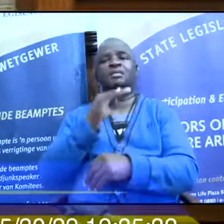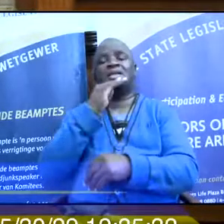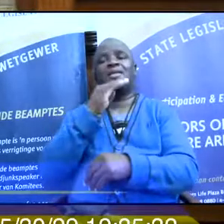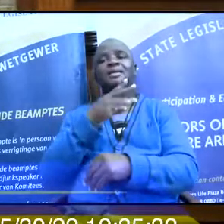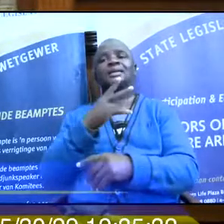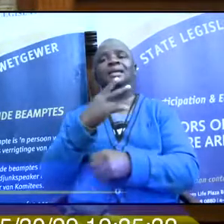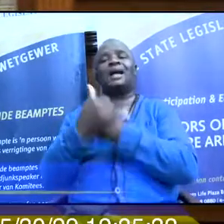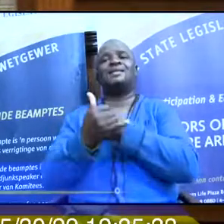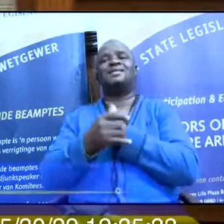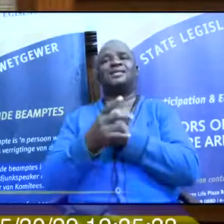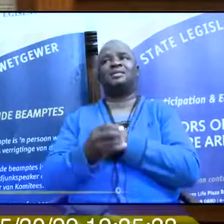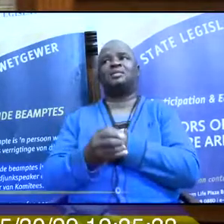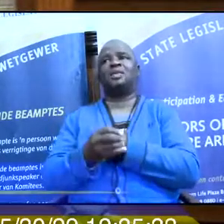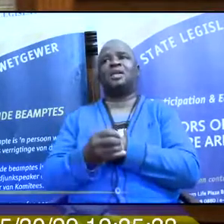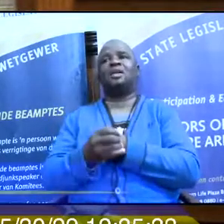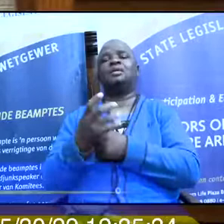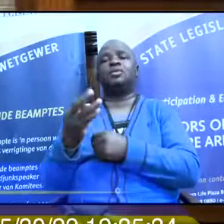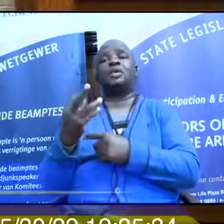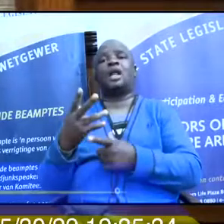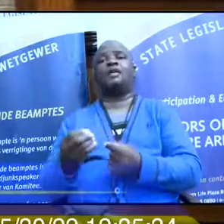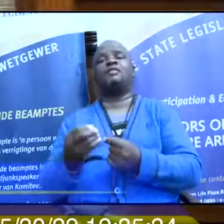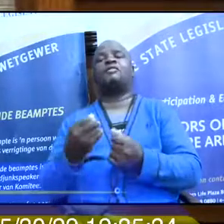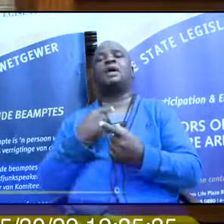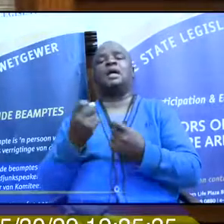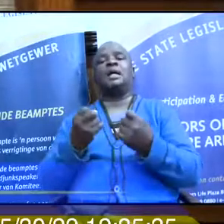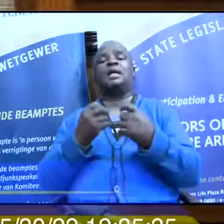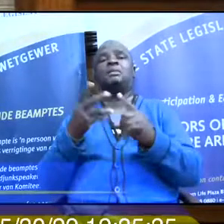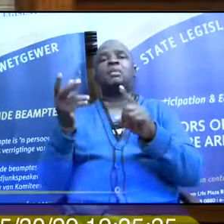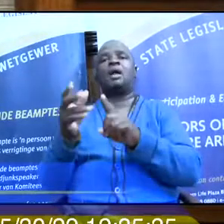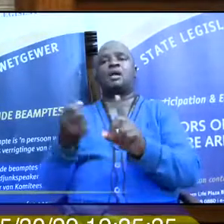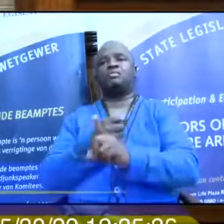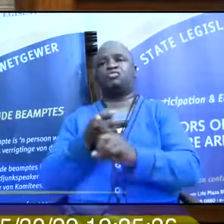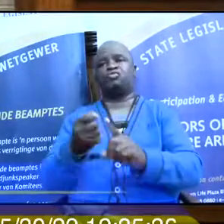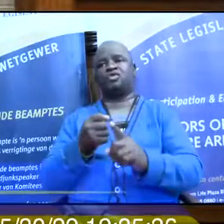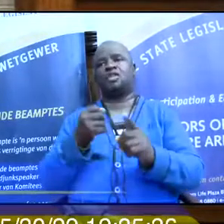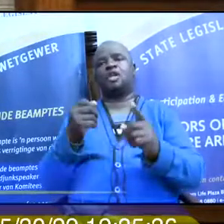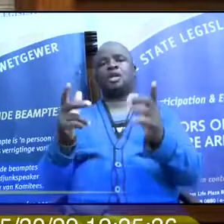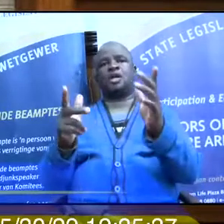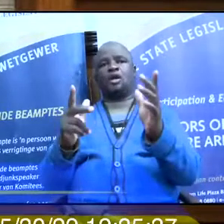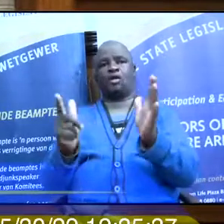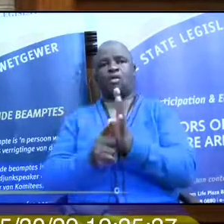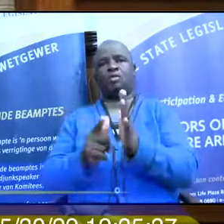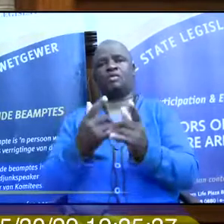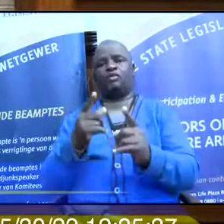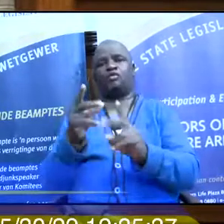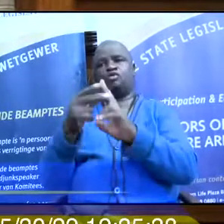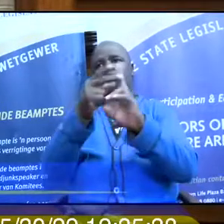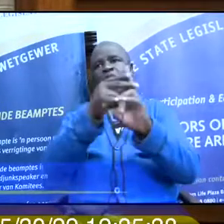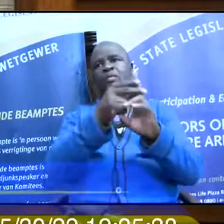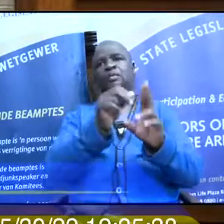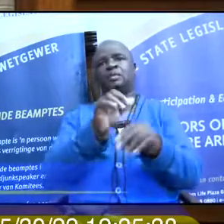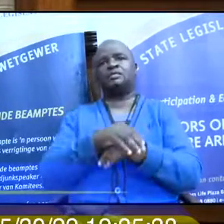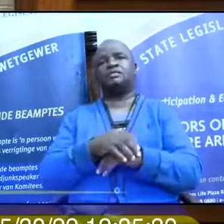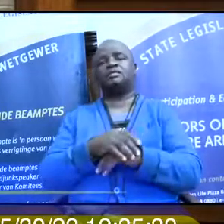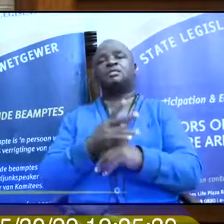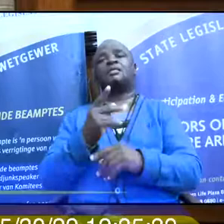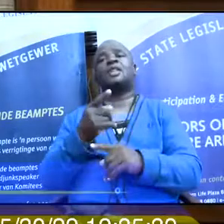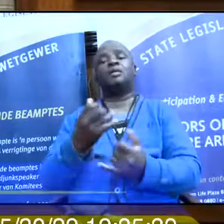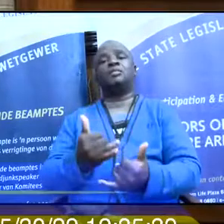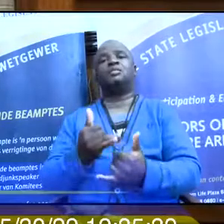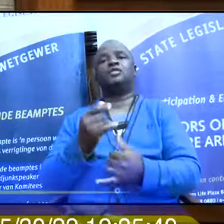country there is a profit proliferation of trade unions the recent court judgment on resolution 1 of